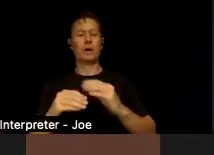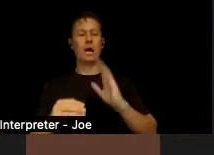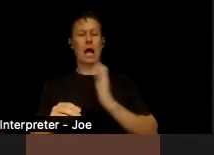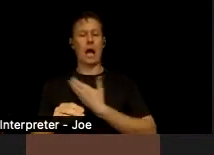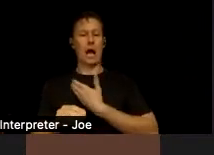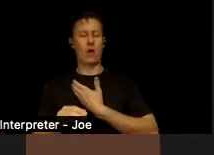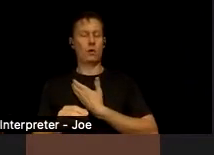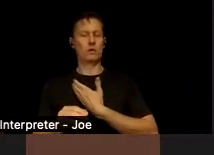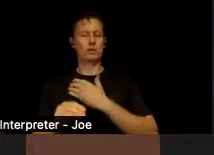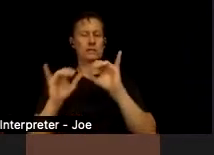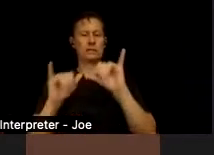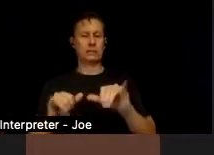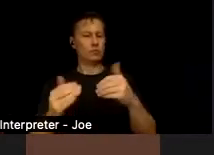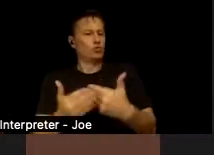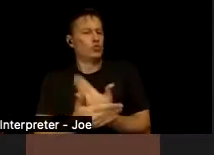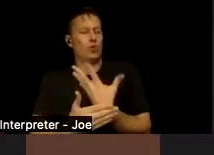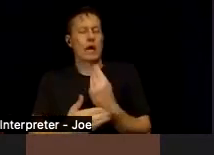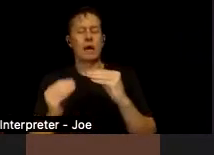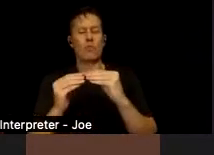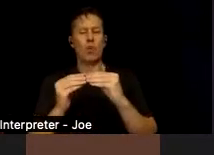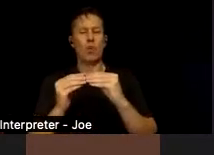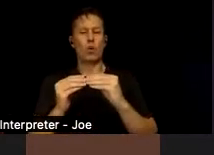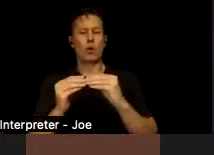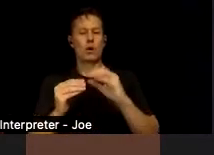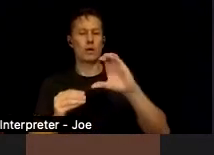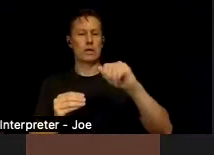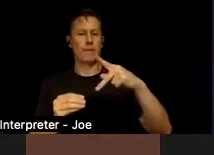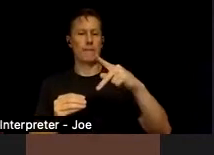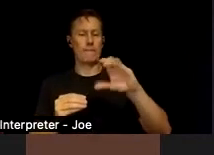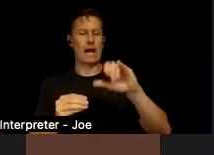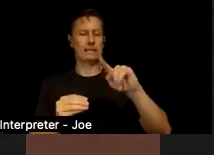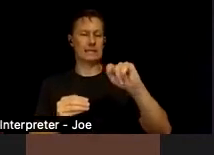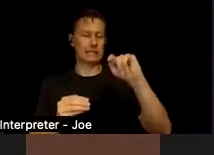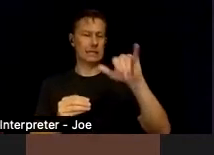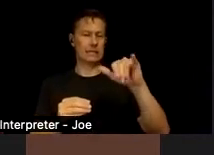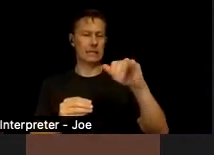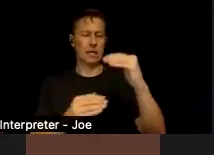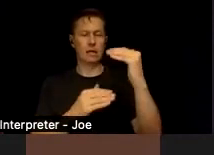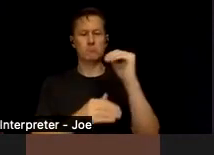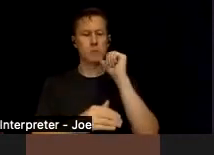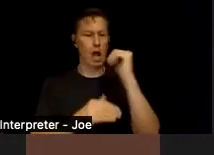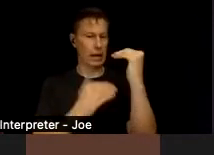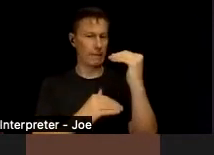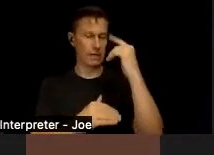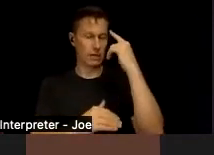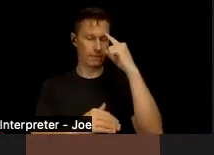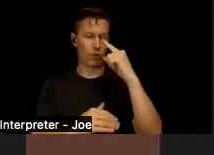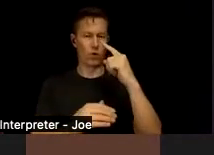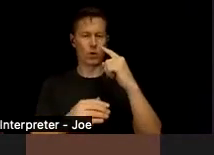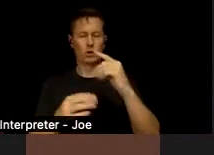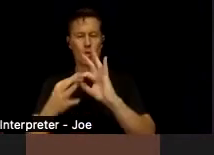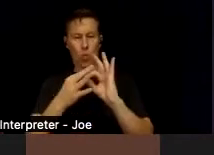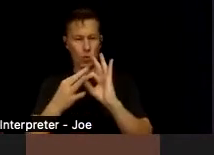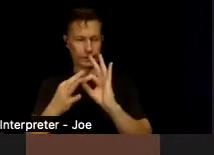gives us quite a bit of additional capacity as far as command and coordination. As I mentioned, water was a